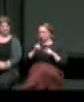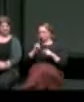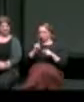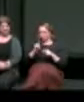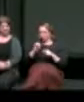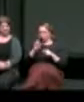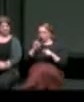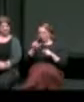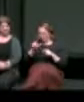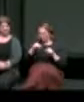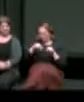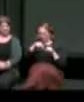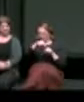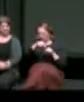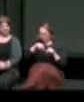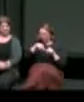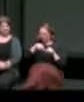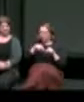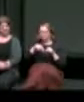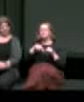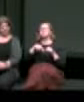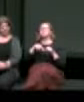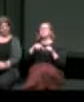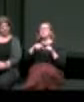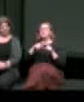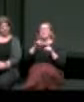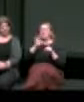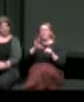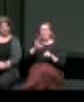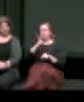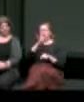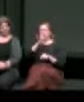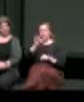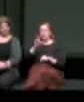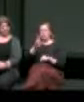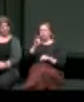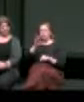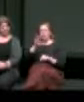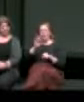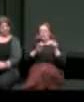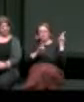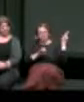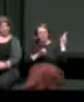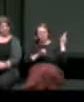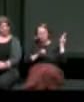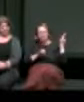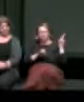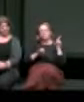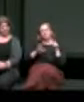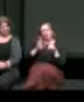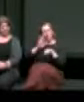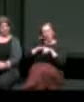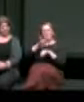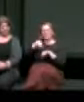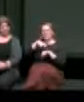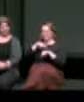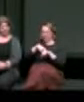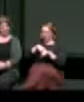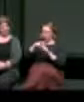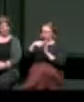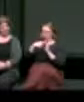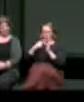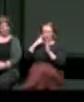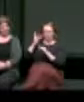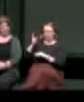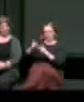Chuckery race is on that footprint. This is the Chuckery race. It is on the National Register of Historic Places already. It